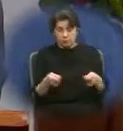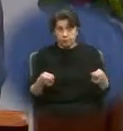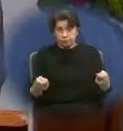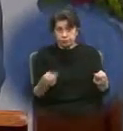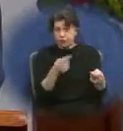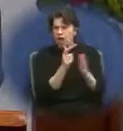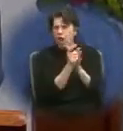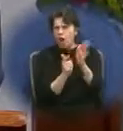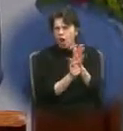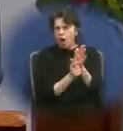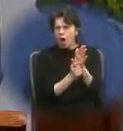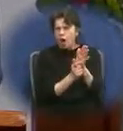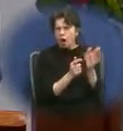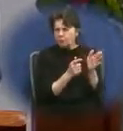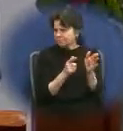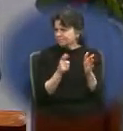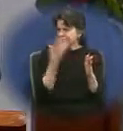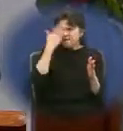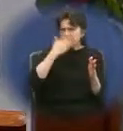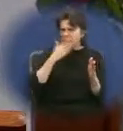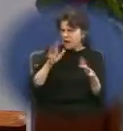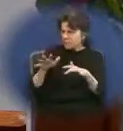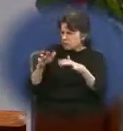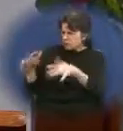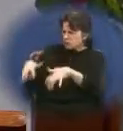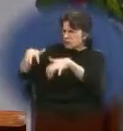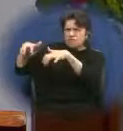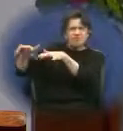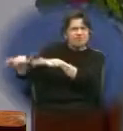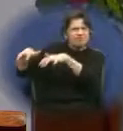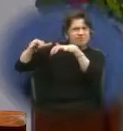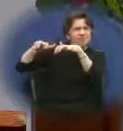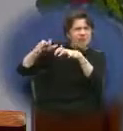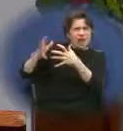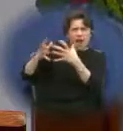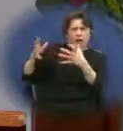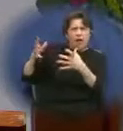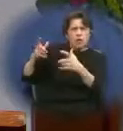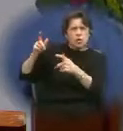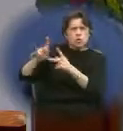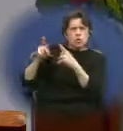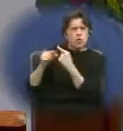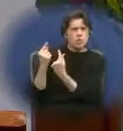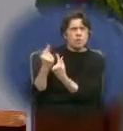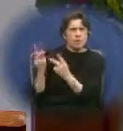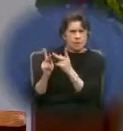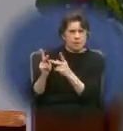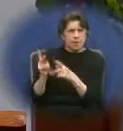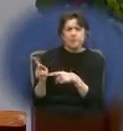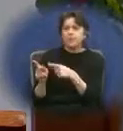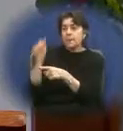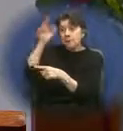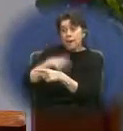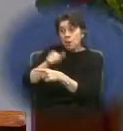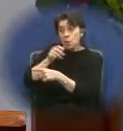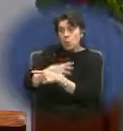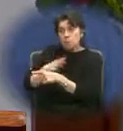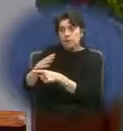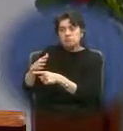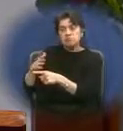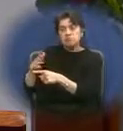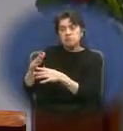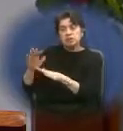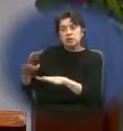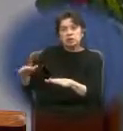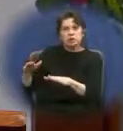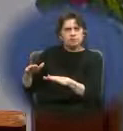of men, women, and those children old enough to understand. Standing at one end of the open place that was